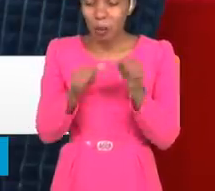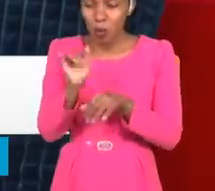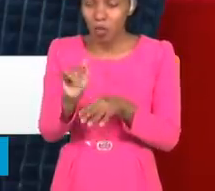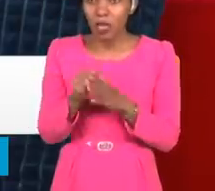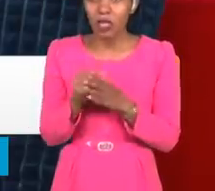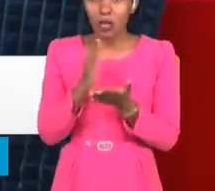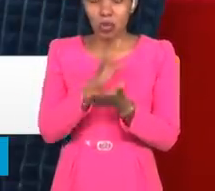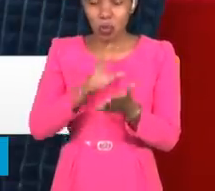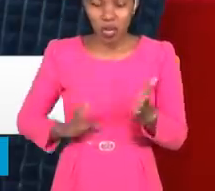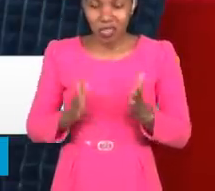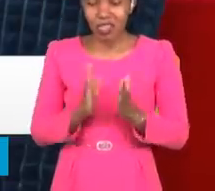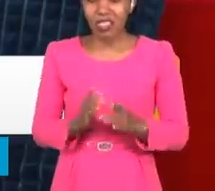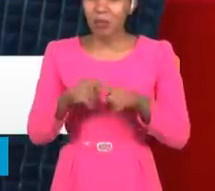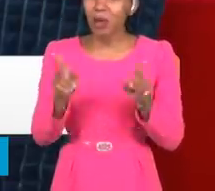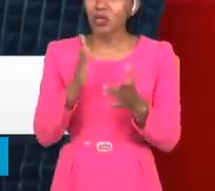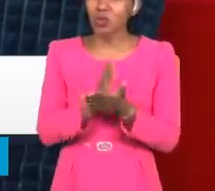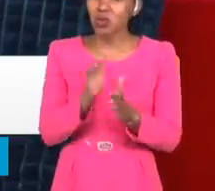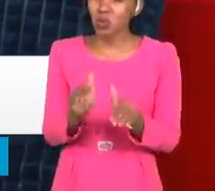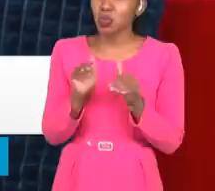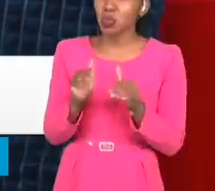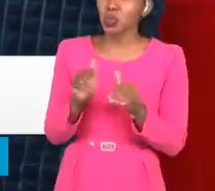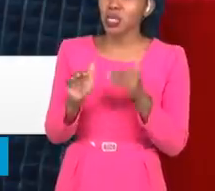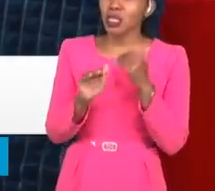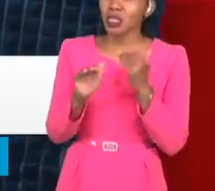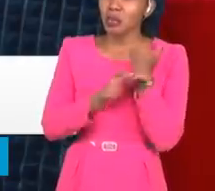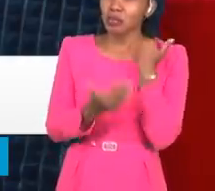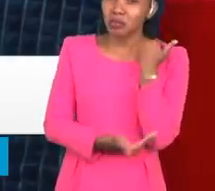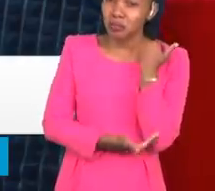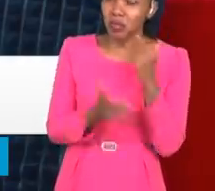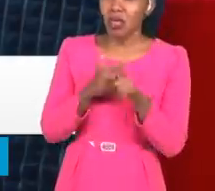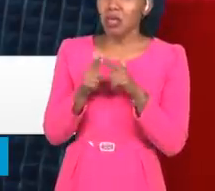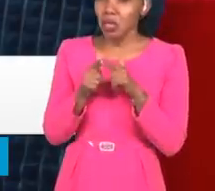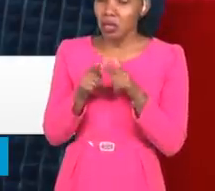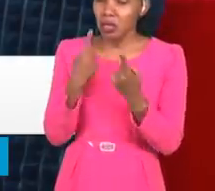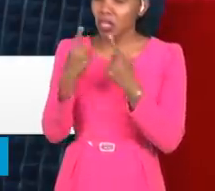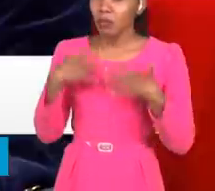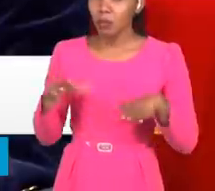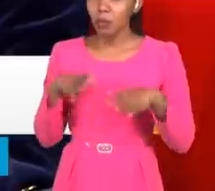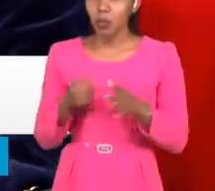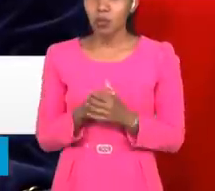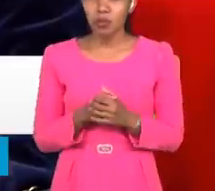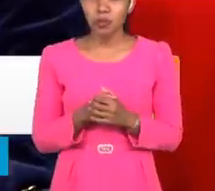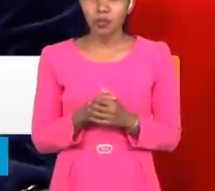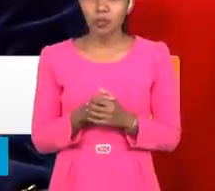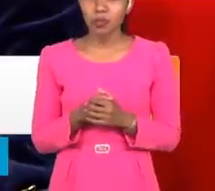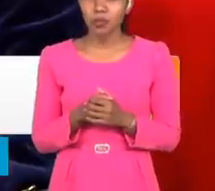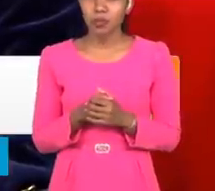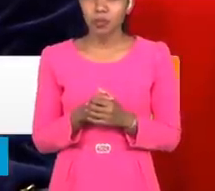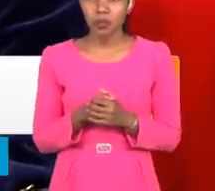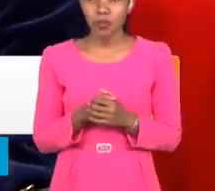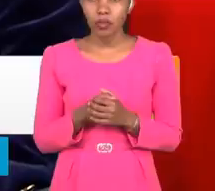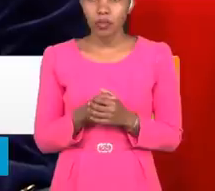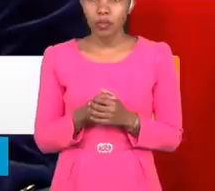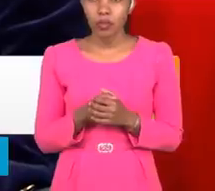much as we are Christians, but you're like, tungoje kwanza itokezeni, wambie watu. It's true. Now, in the wake of